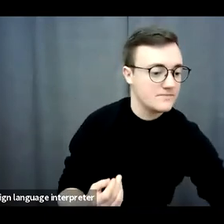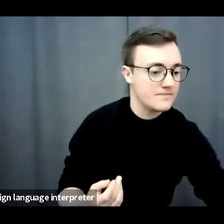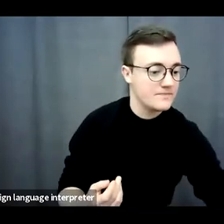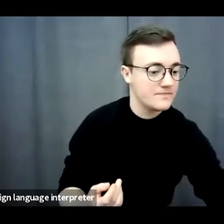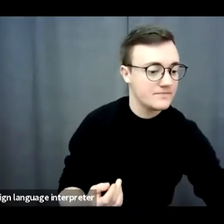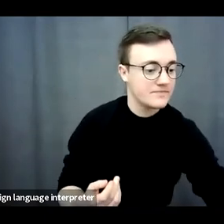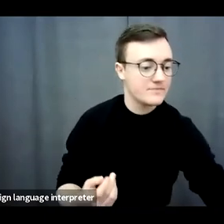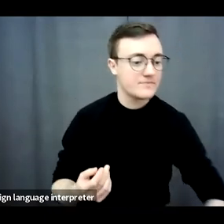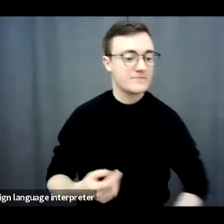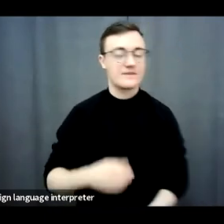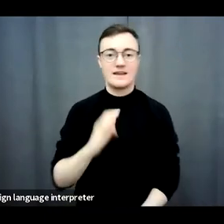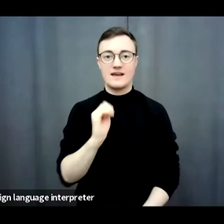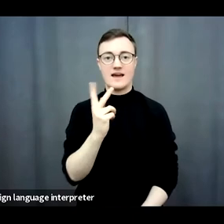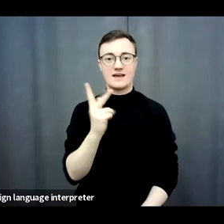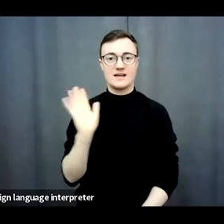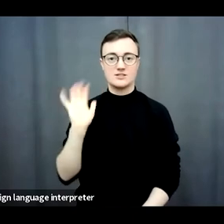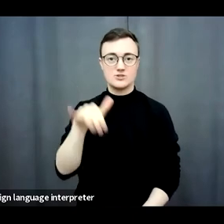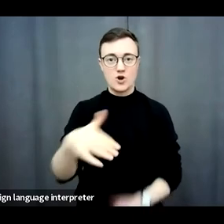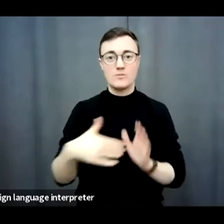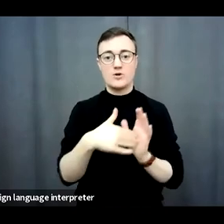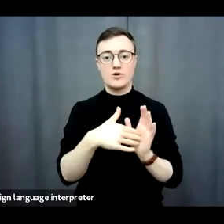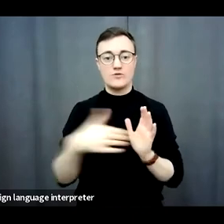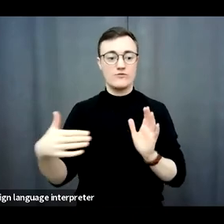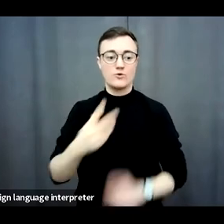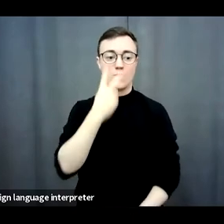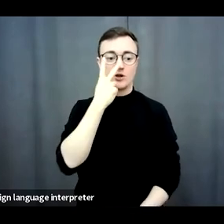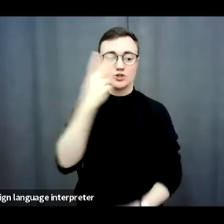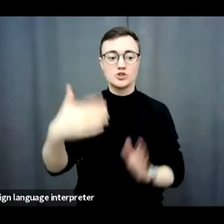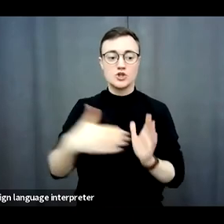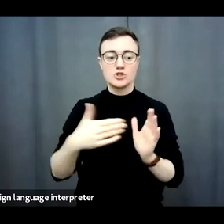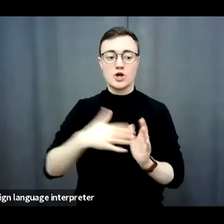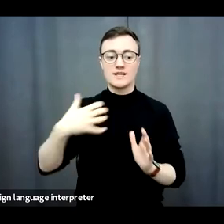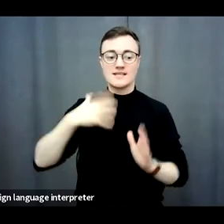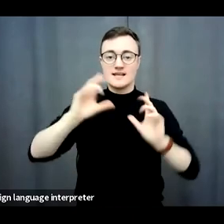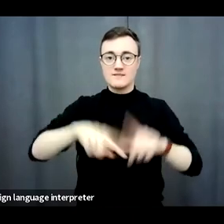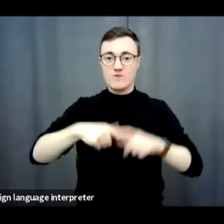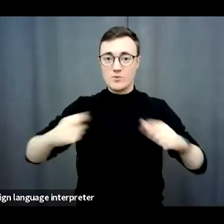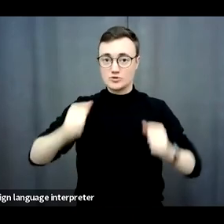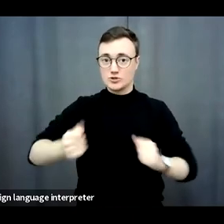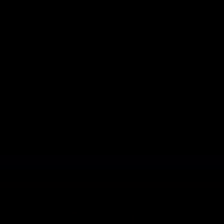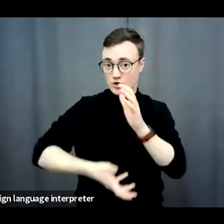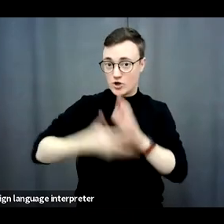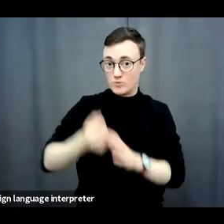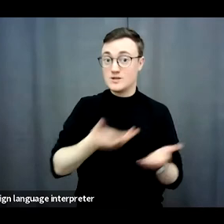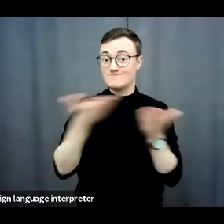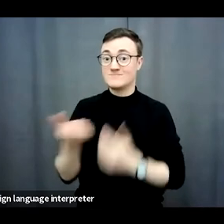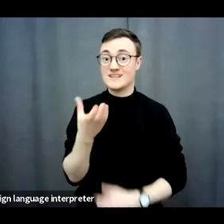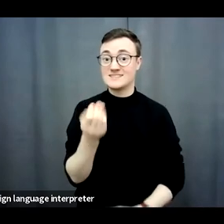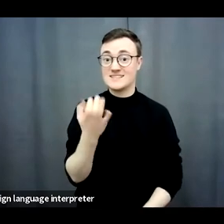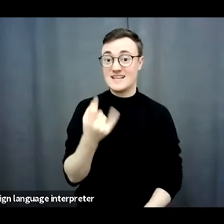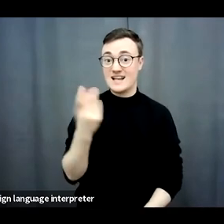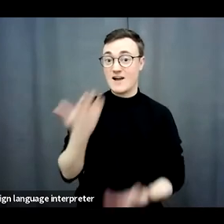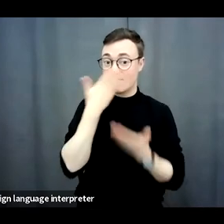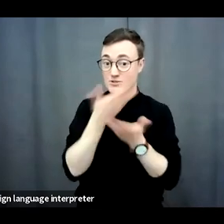Ekstrand, the representative of the Swedish Association of the Visually Impaired. Over to you, Cecilia, and you've got 10